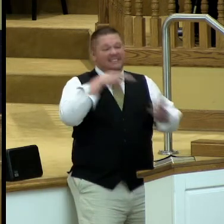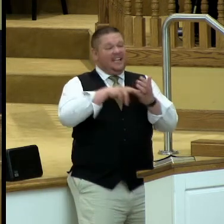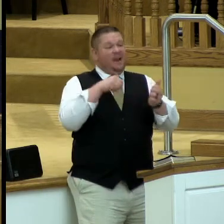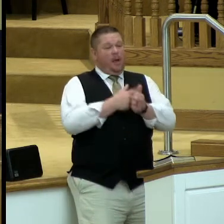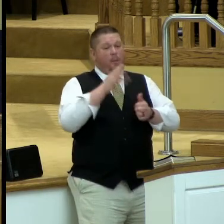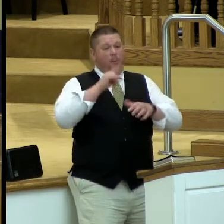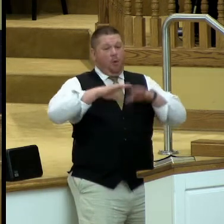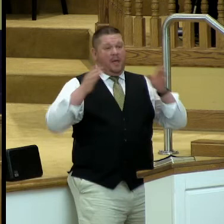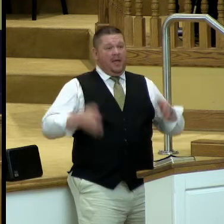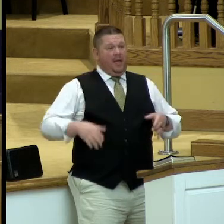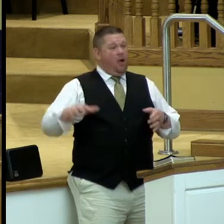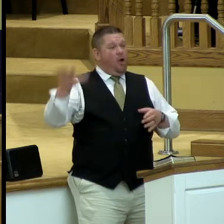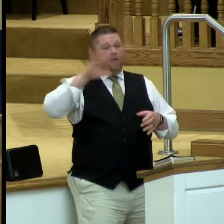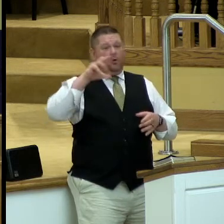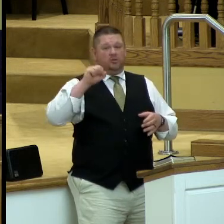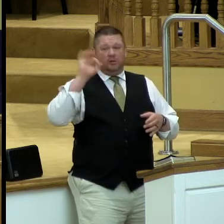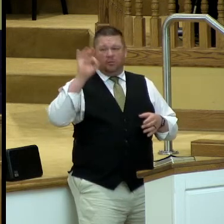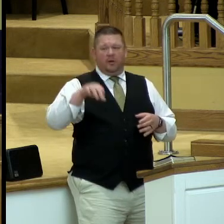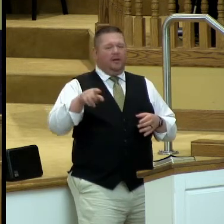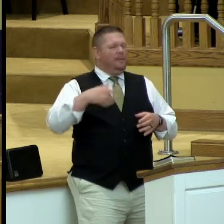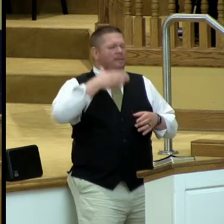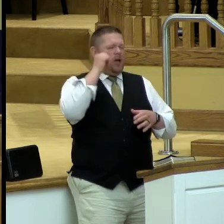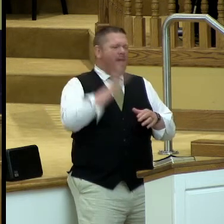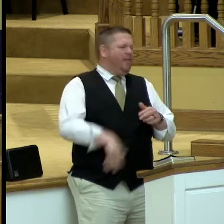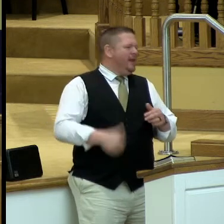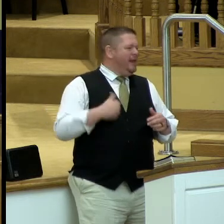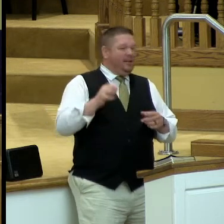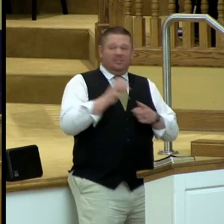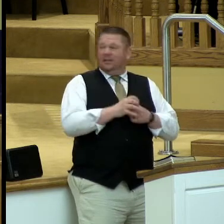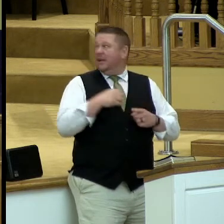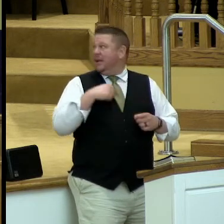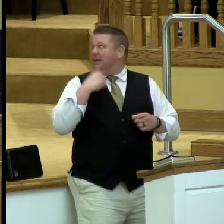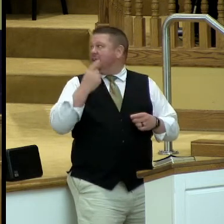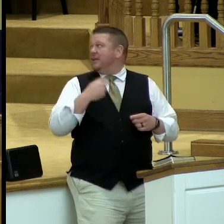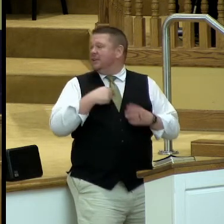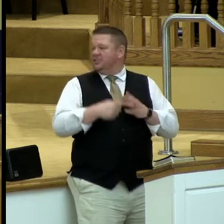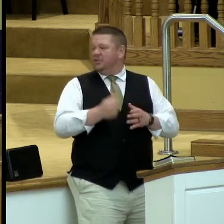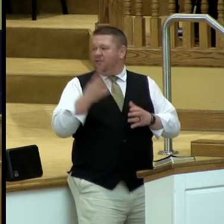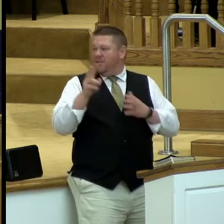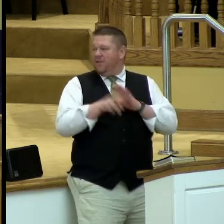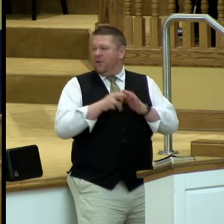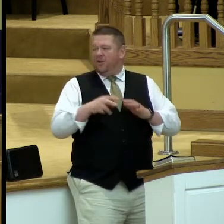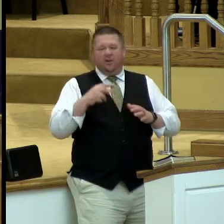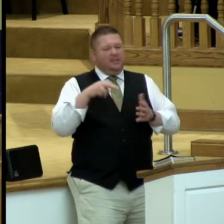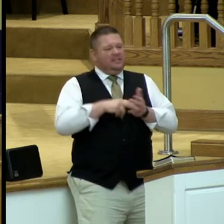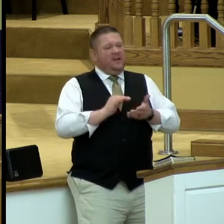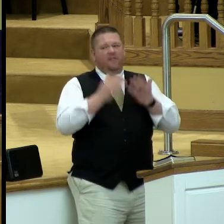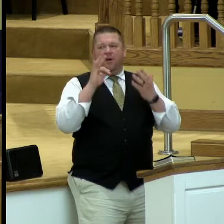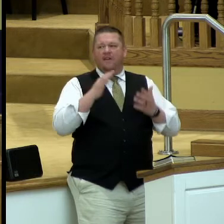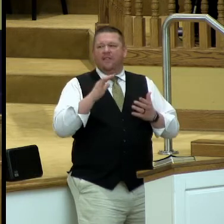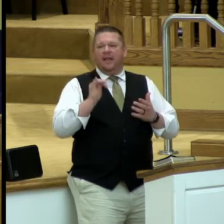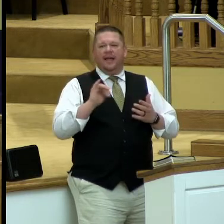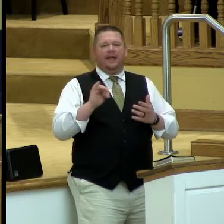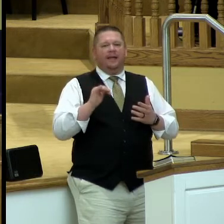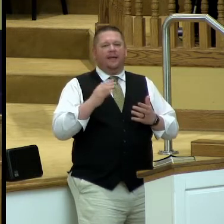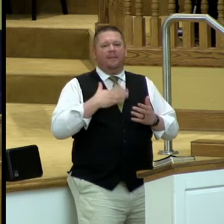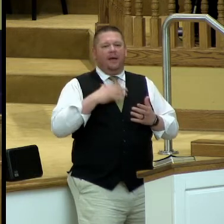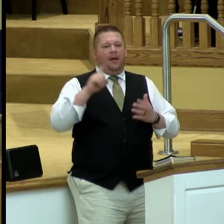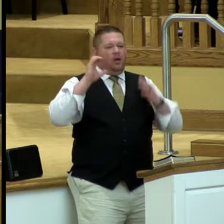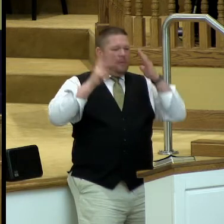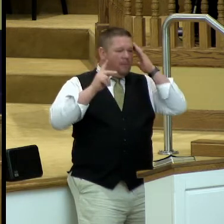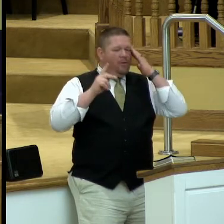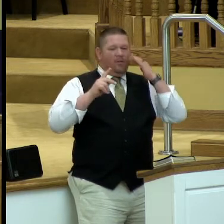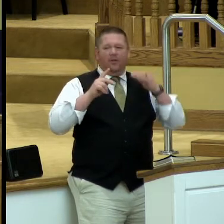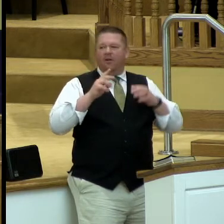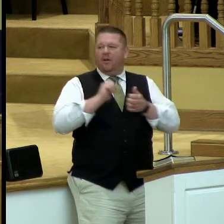Standing behind a pulpit all over the United States trumps anything. Brother, I got to show you. I showed you a couple videos. Standing in front of